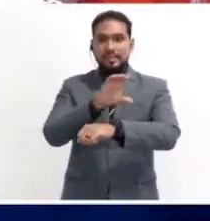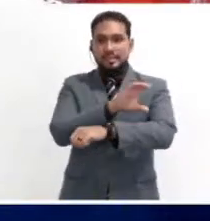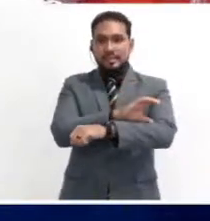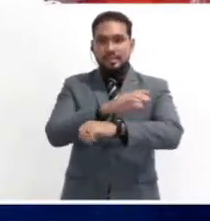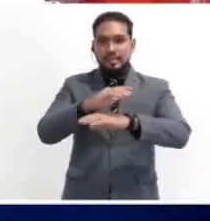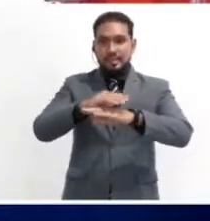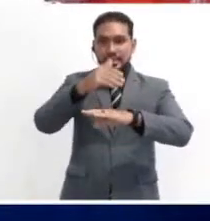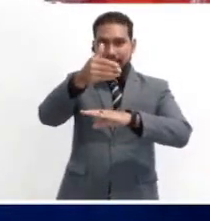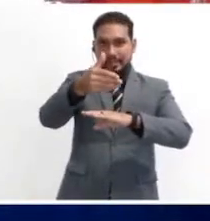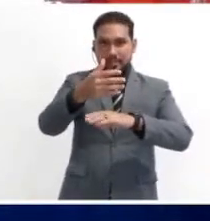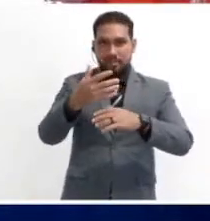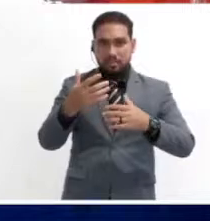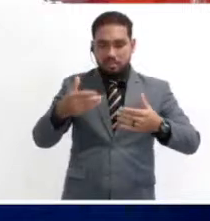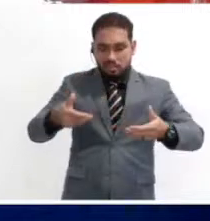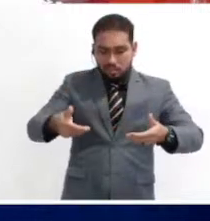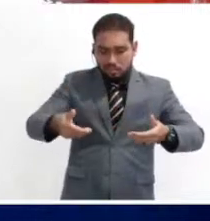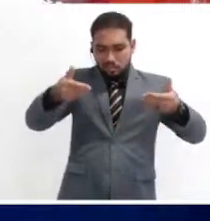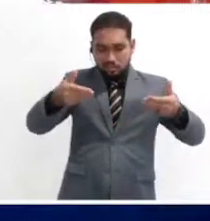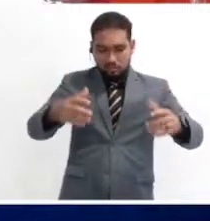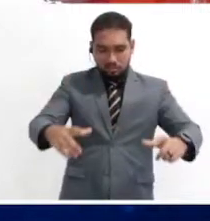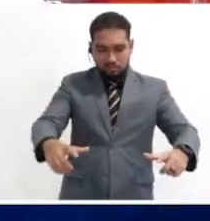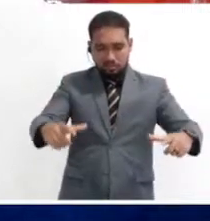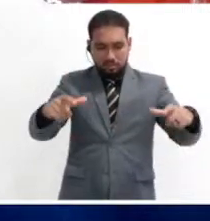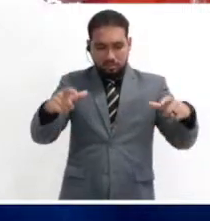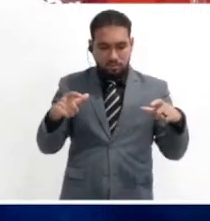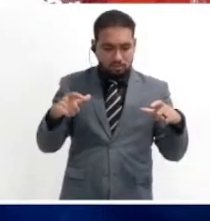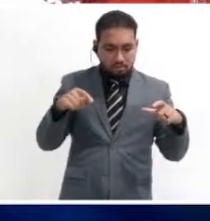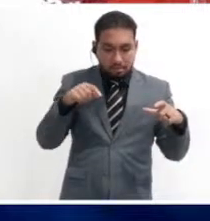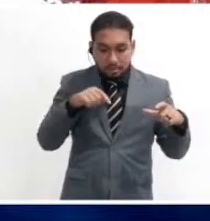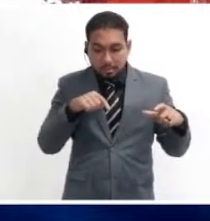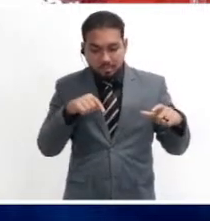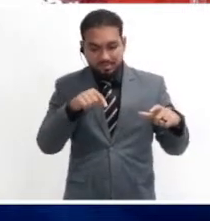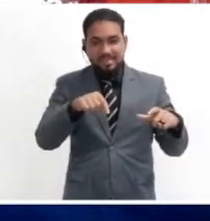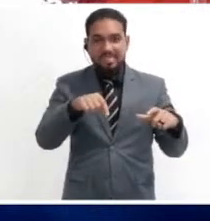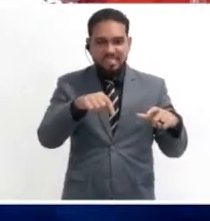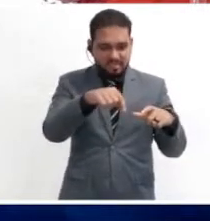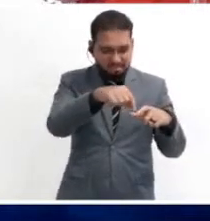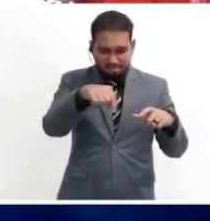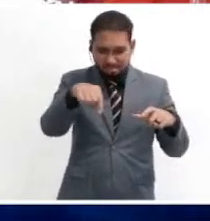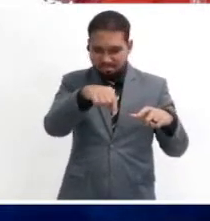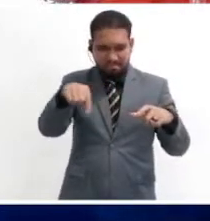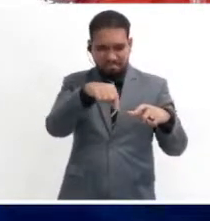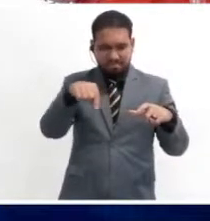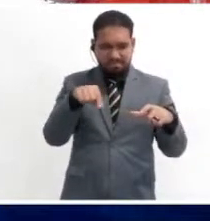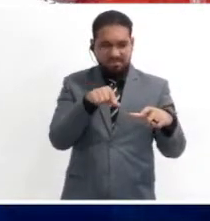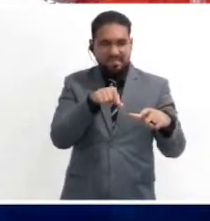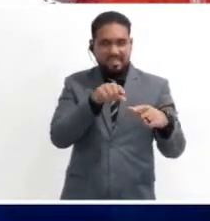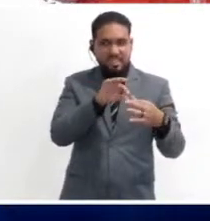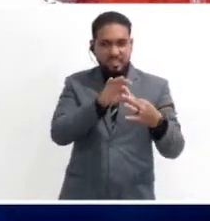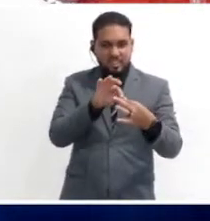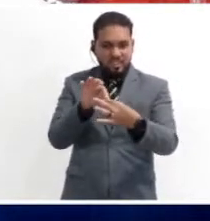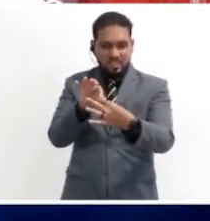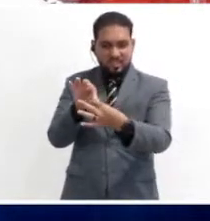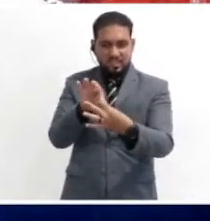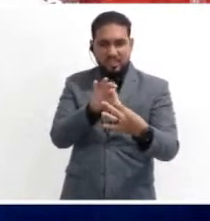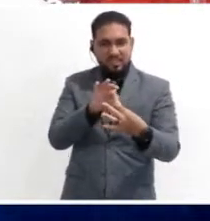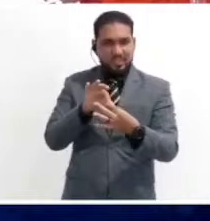looking at. Those parts have been surface mounted to the board. But we also use that technology within